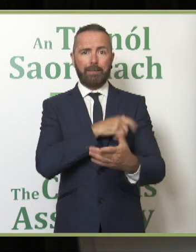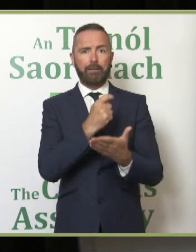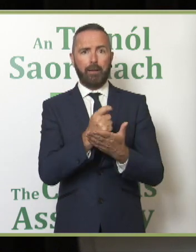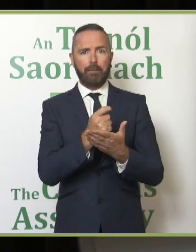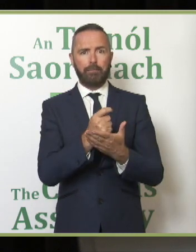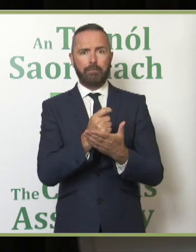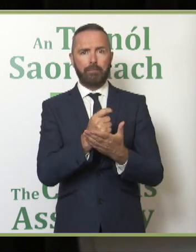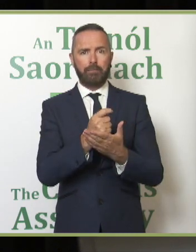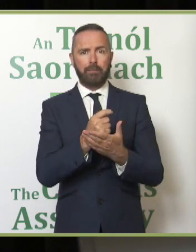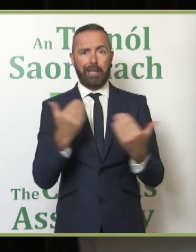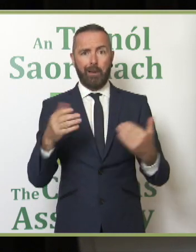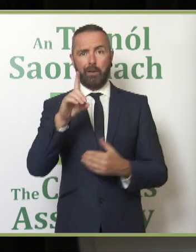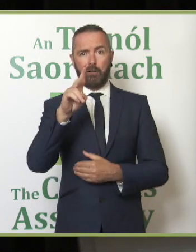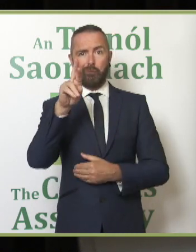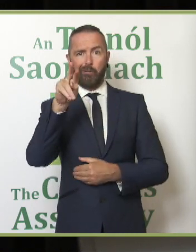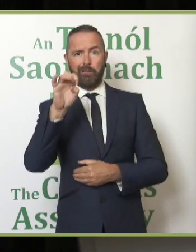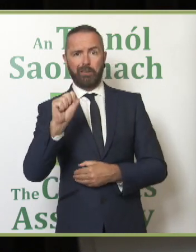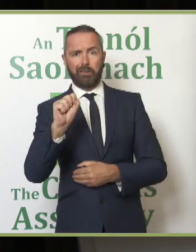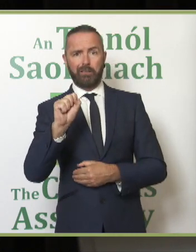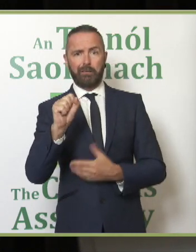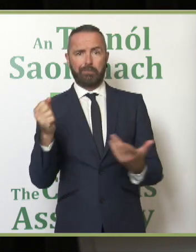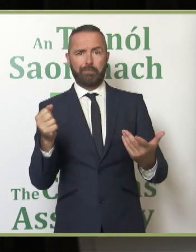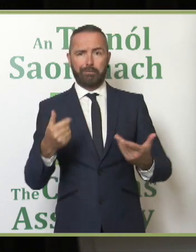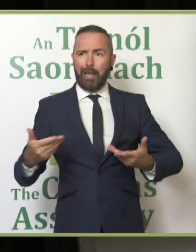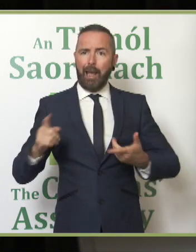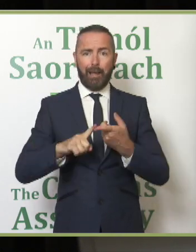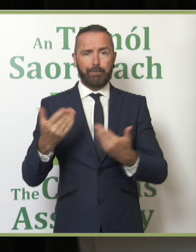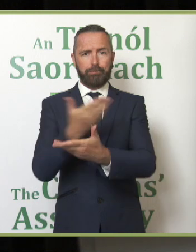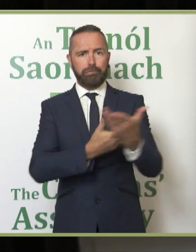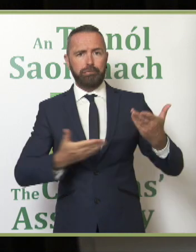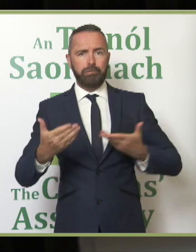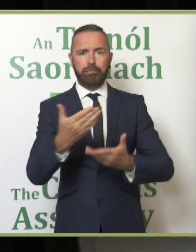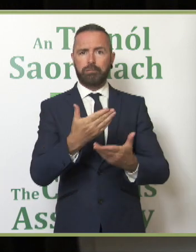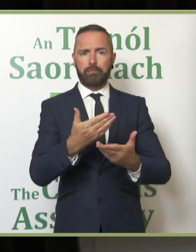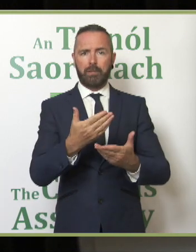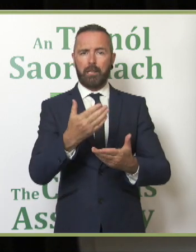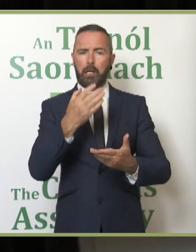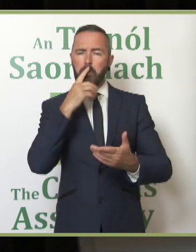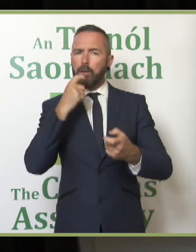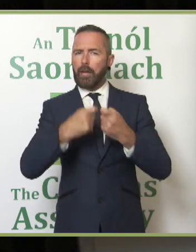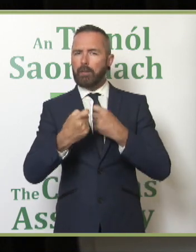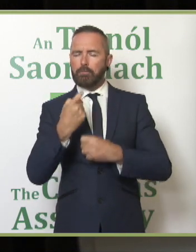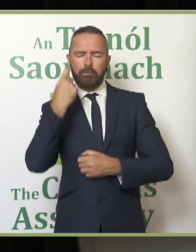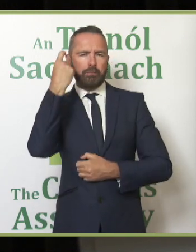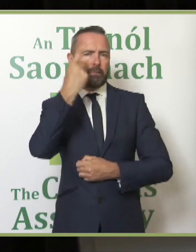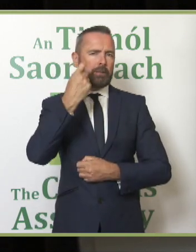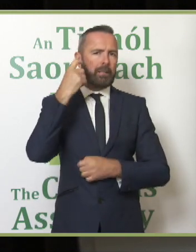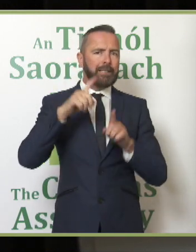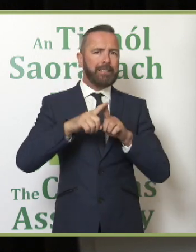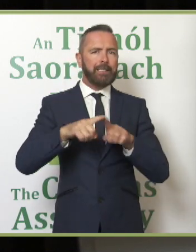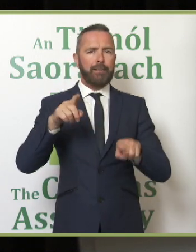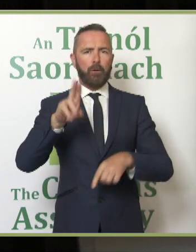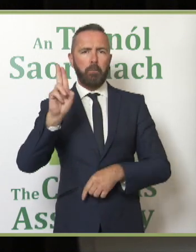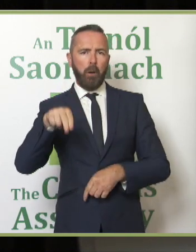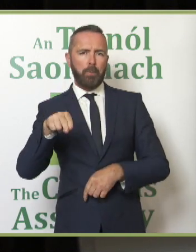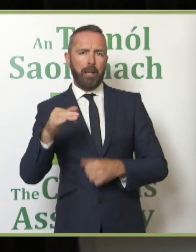that issue with each other. And on foot of that, to carefully consider different possibilities for